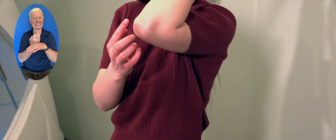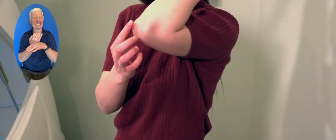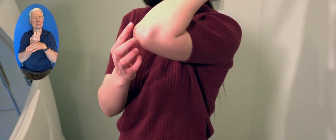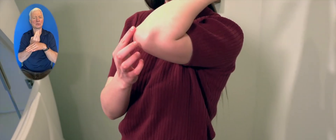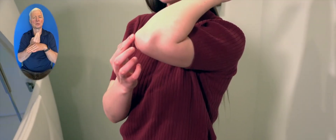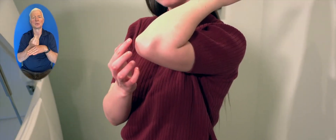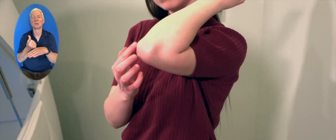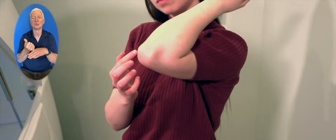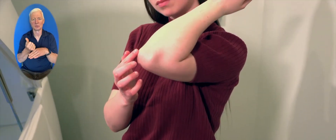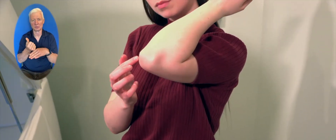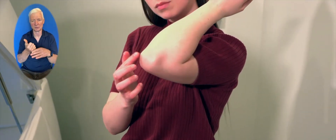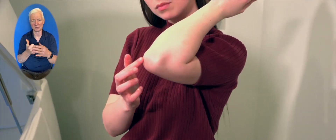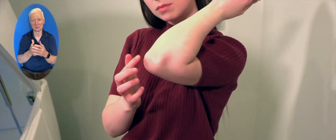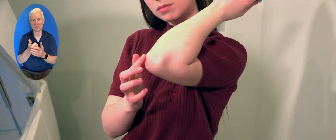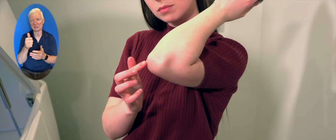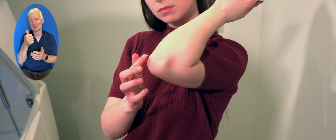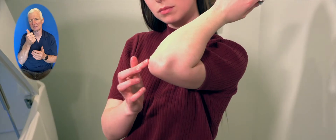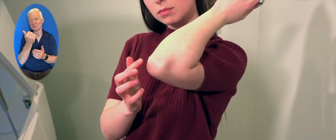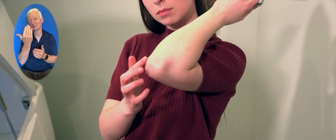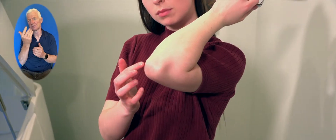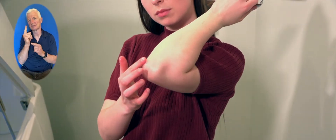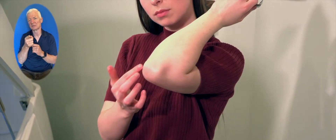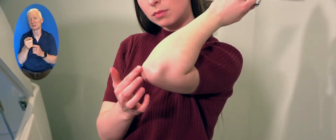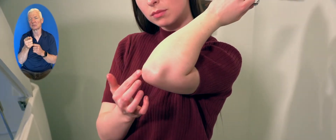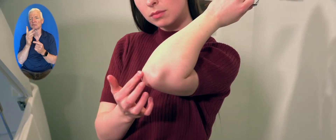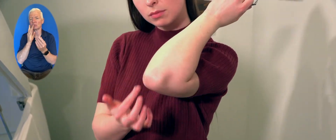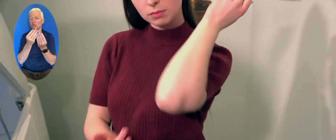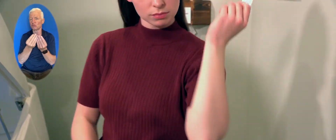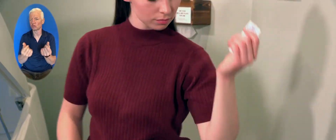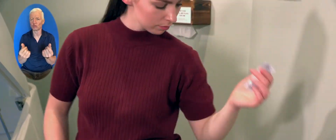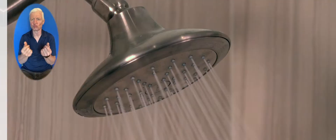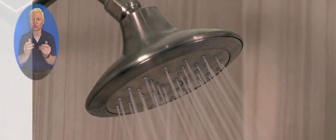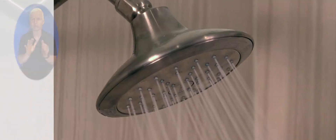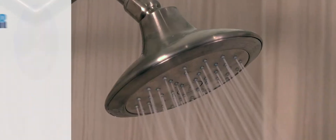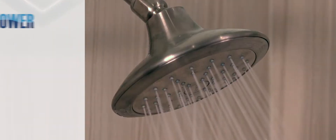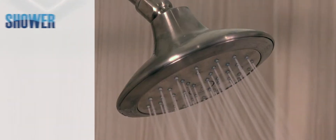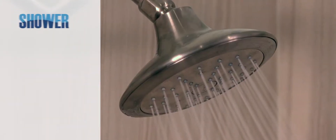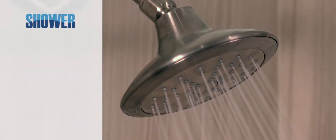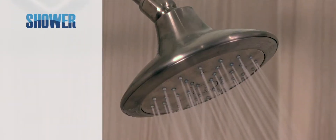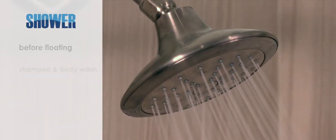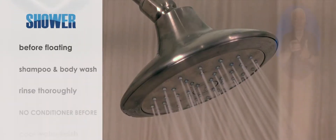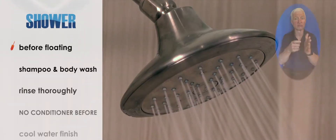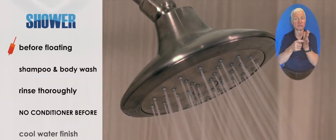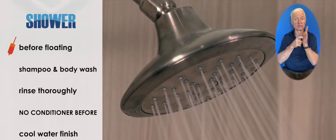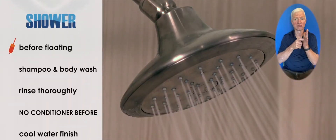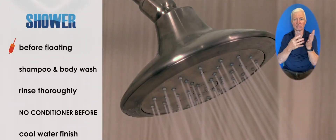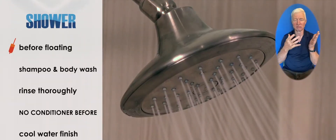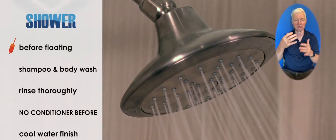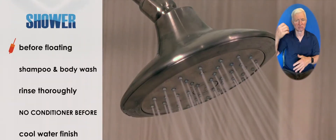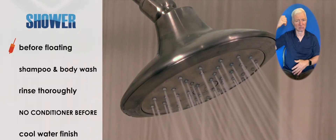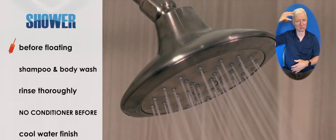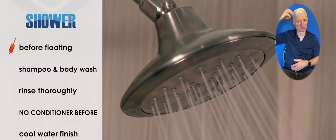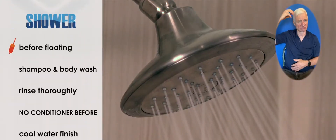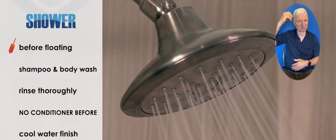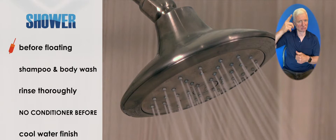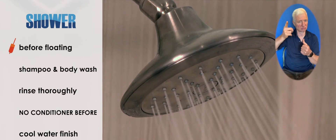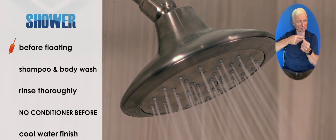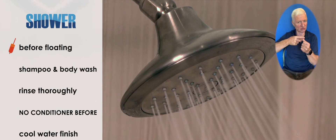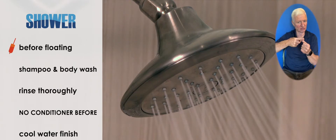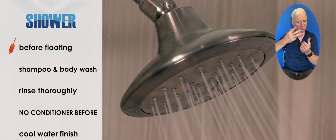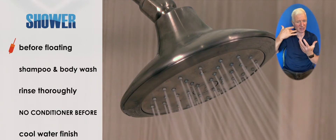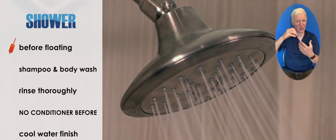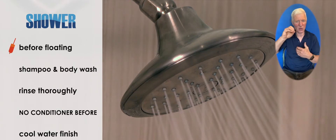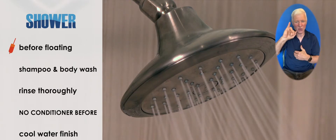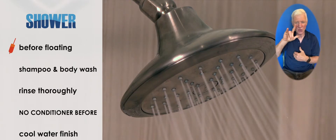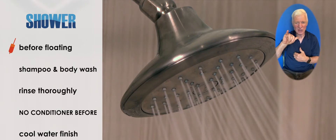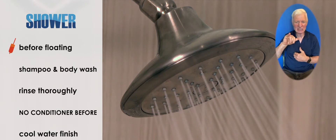stinging is common at first and typically subsides in 10 to 15 minutes. You must shower before floating to keep